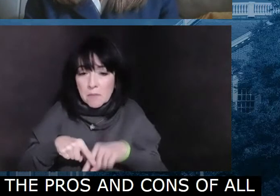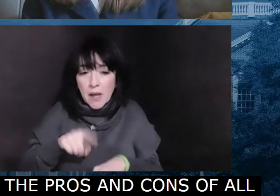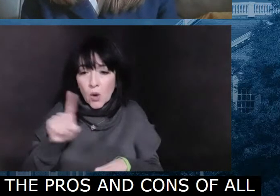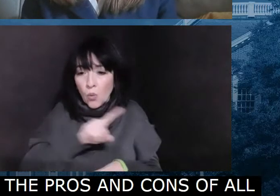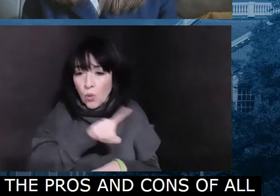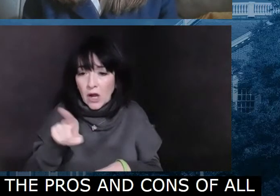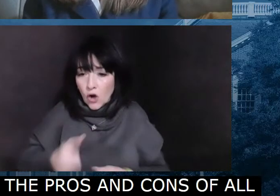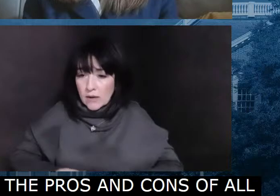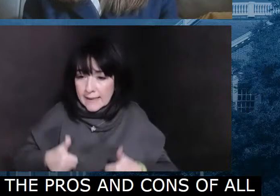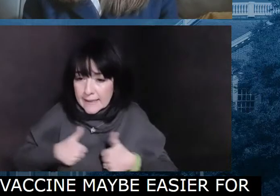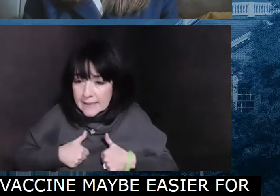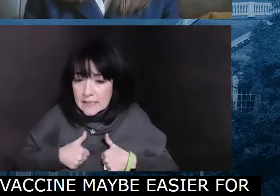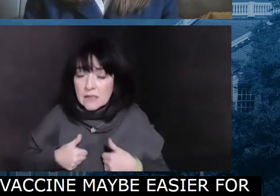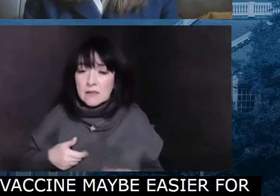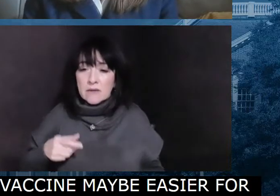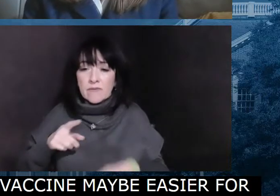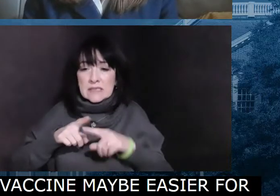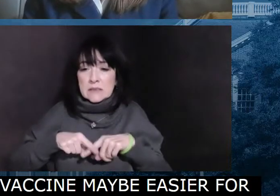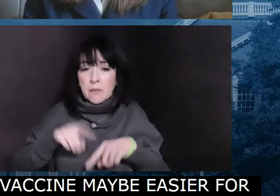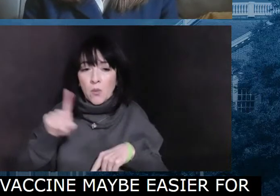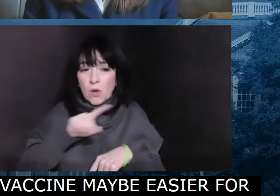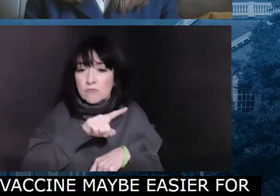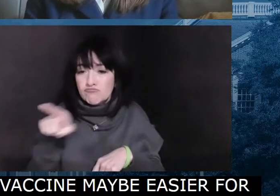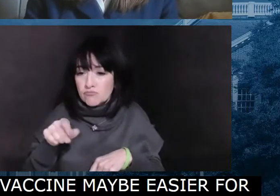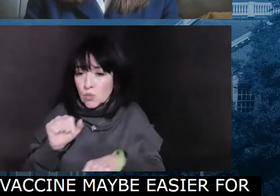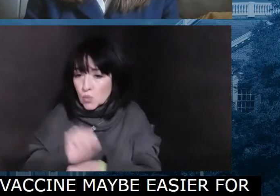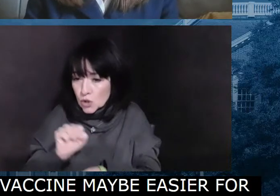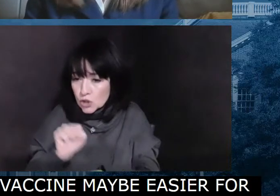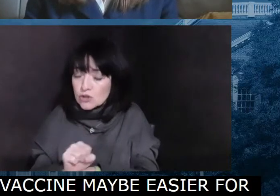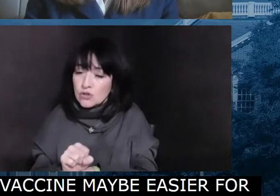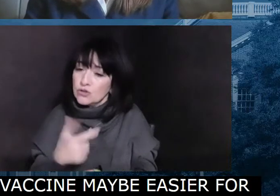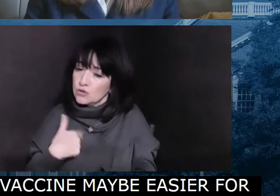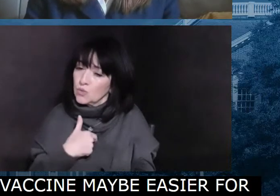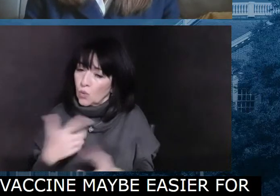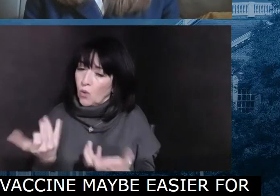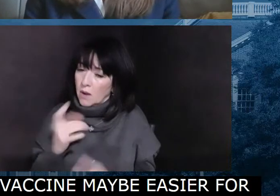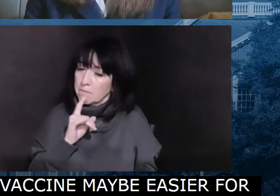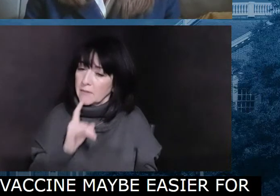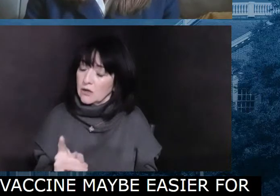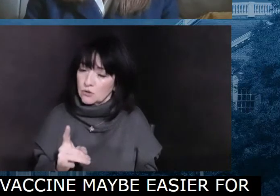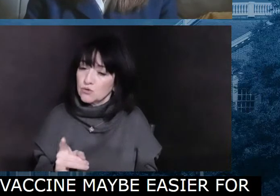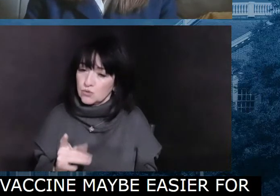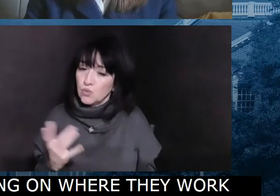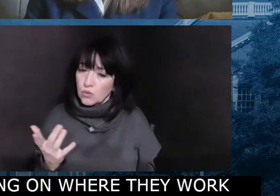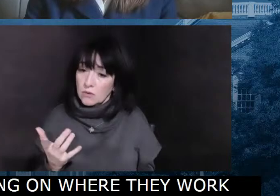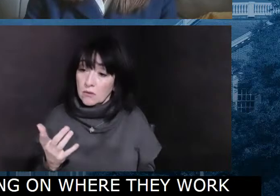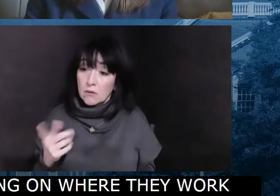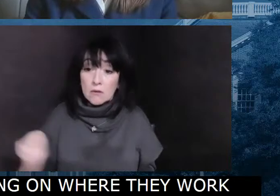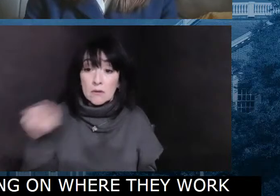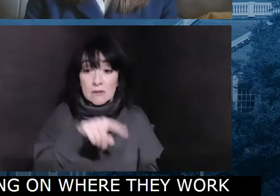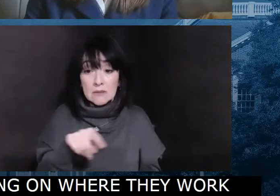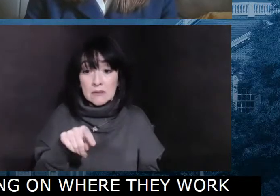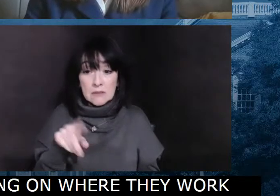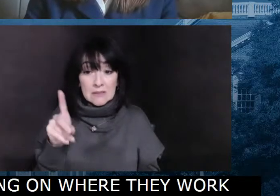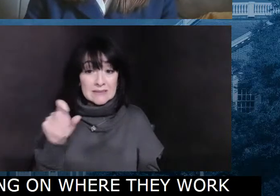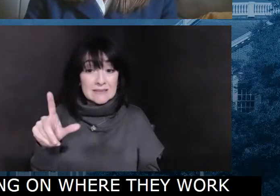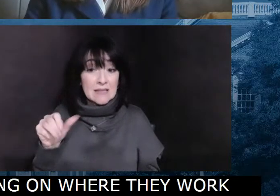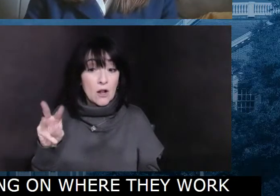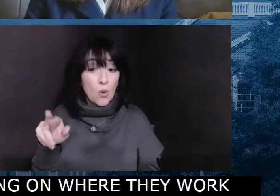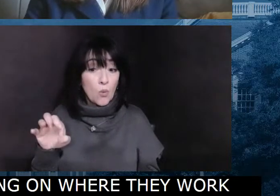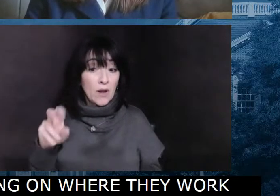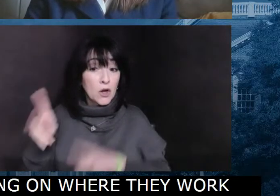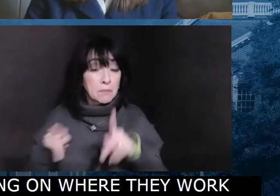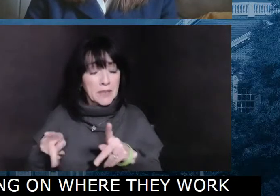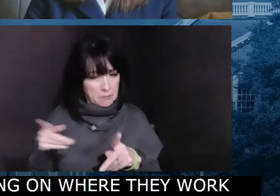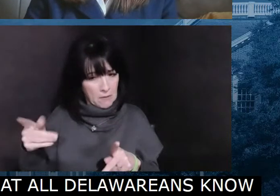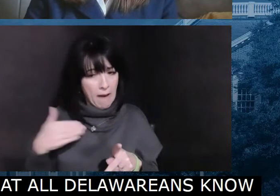live. But we want to make sure that all Delawareans know that they have a choice. And